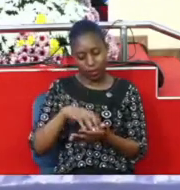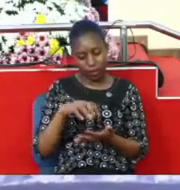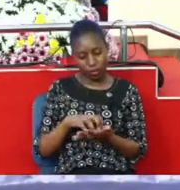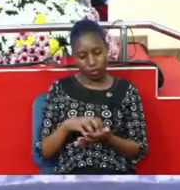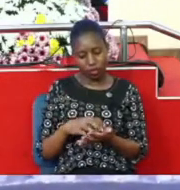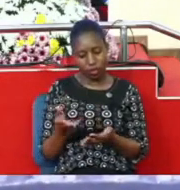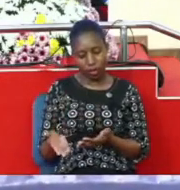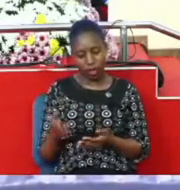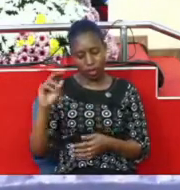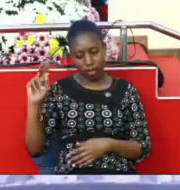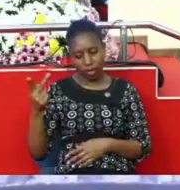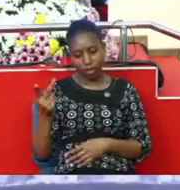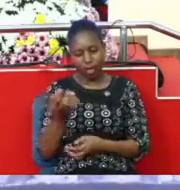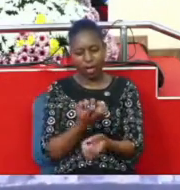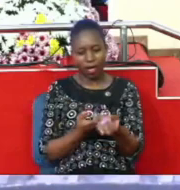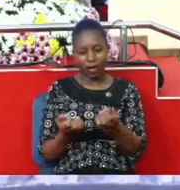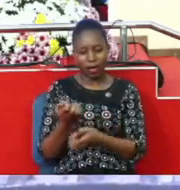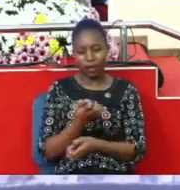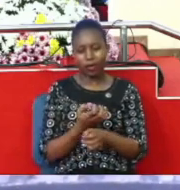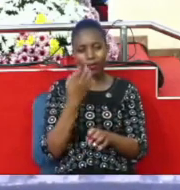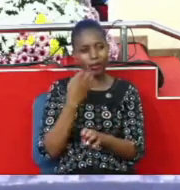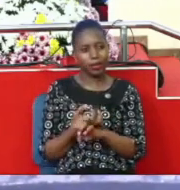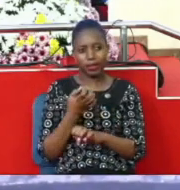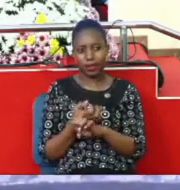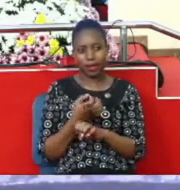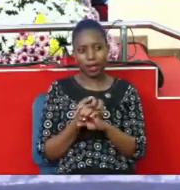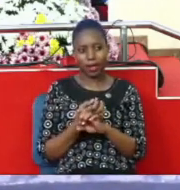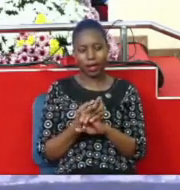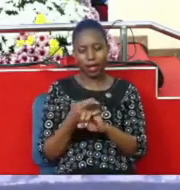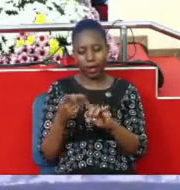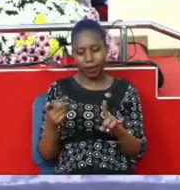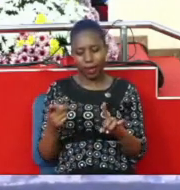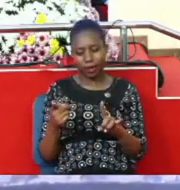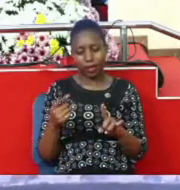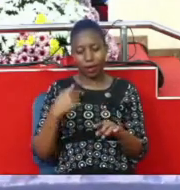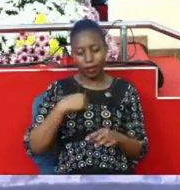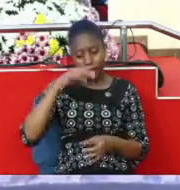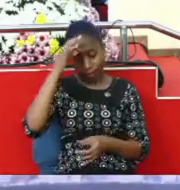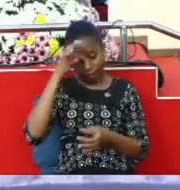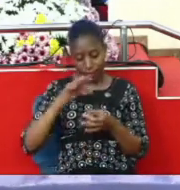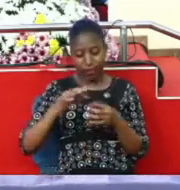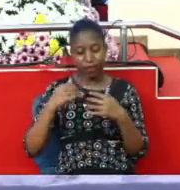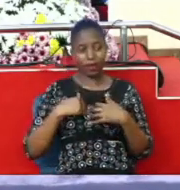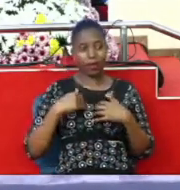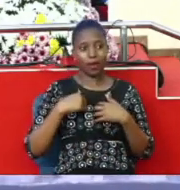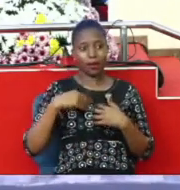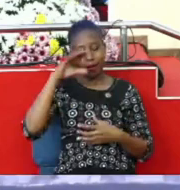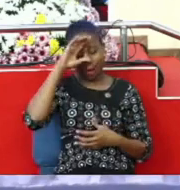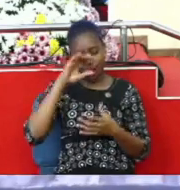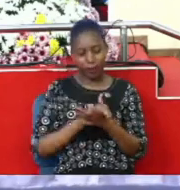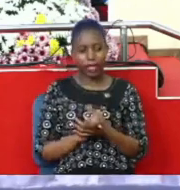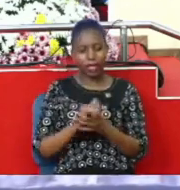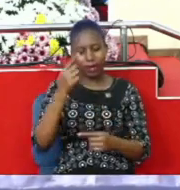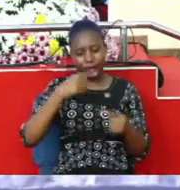touch the ground, I want to have faith which will be victory for me in the mighty name of Jesus. How many people are